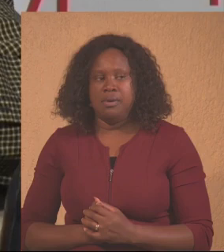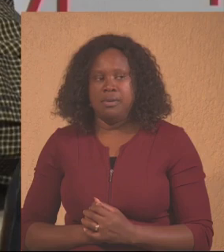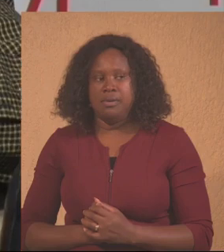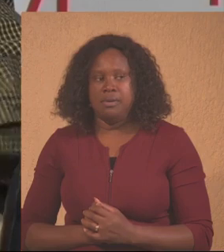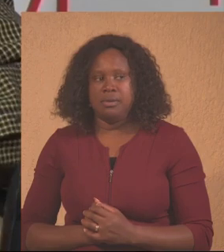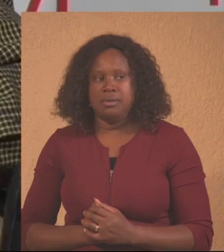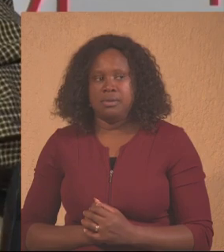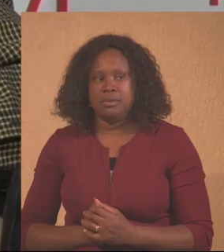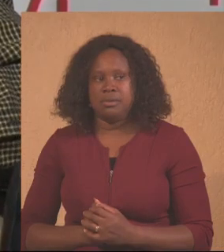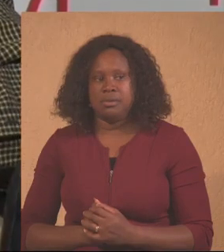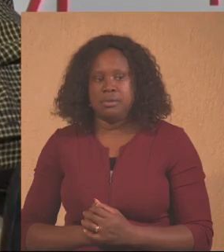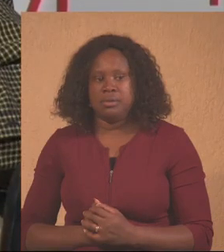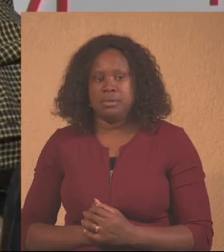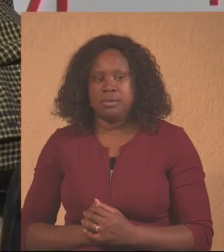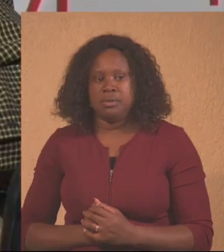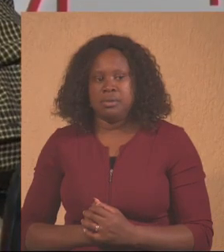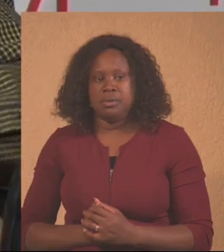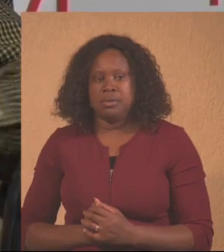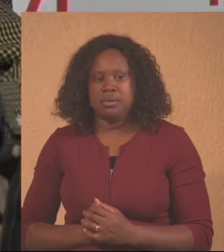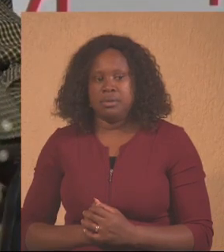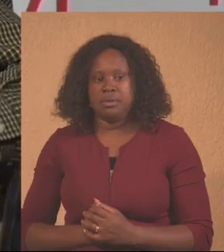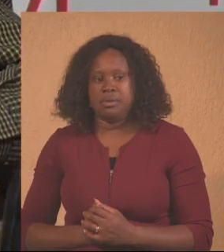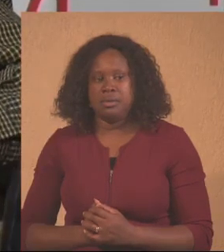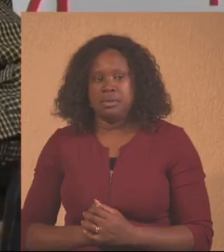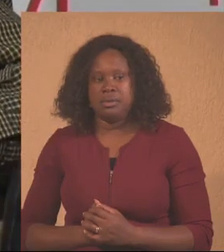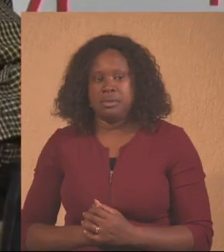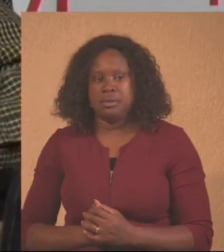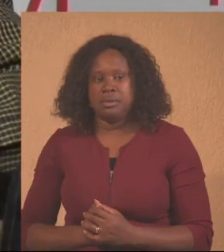infected by that person. The